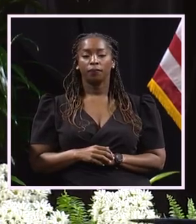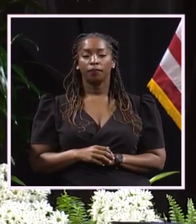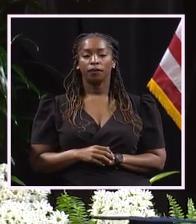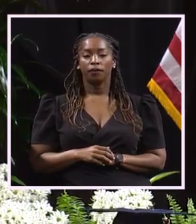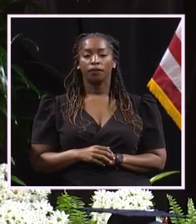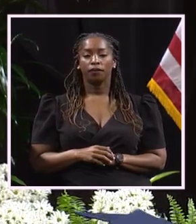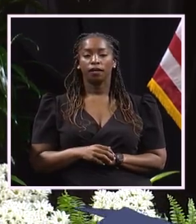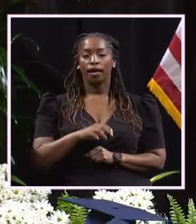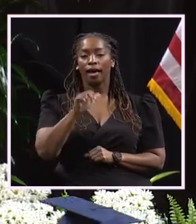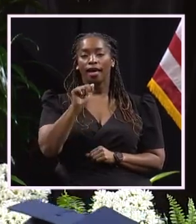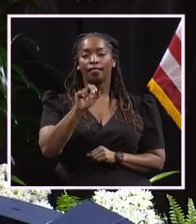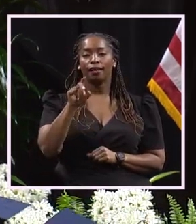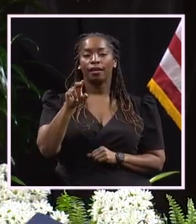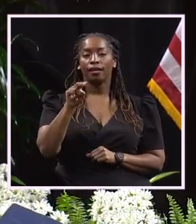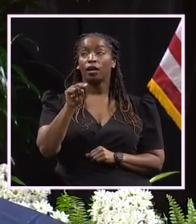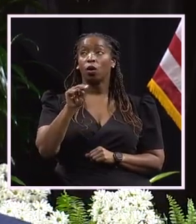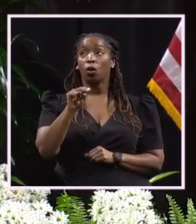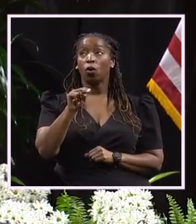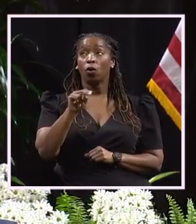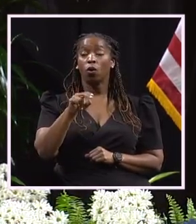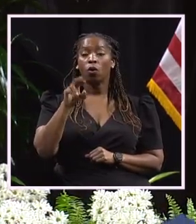Natalie Nicole Ramones,